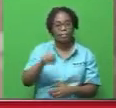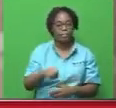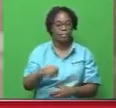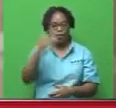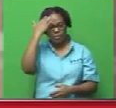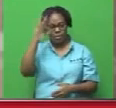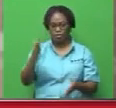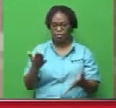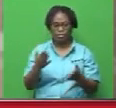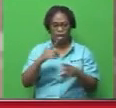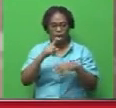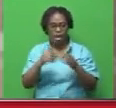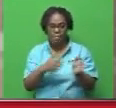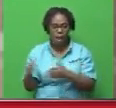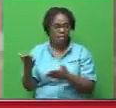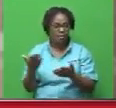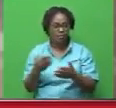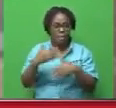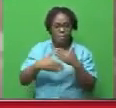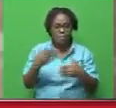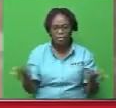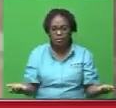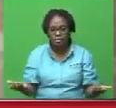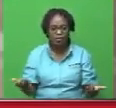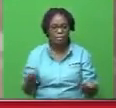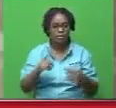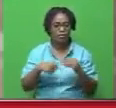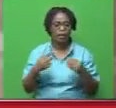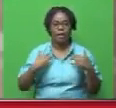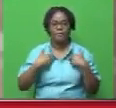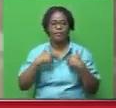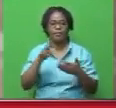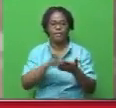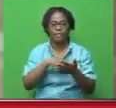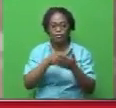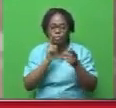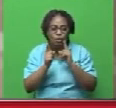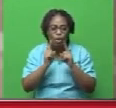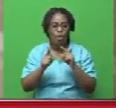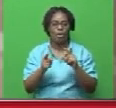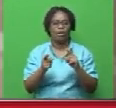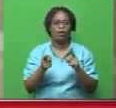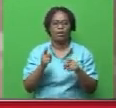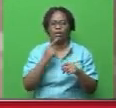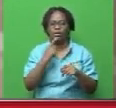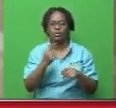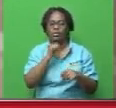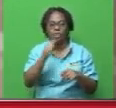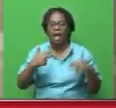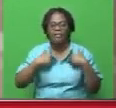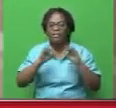was when indemnity agreements were being drafted in the back room, if the plant and machinery and people and process didn't get involved then.